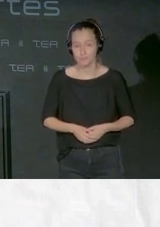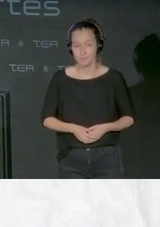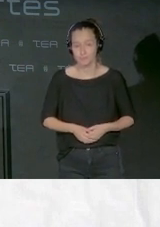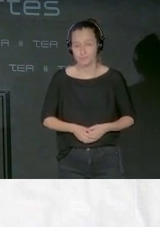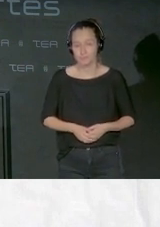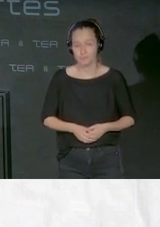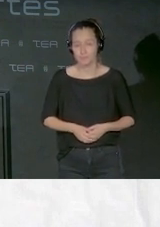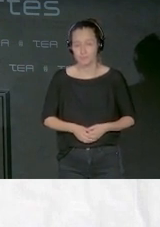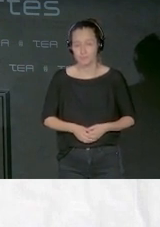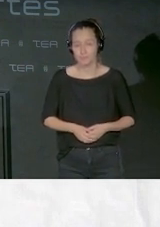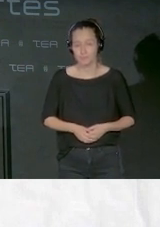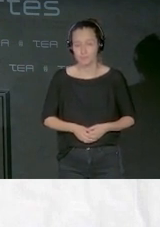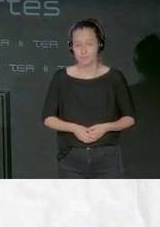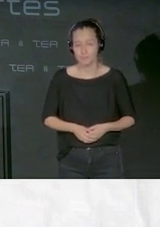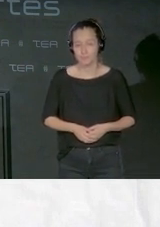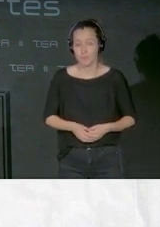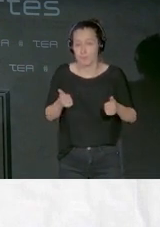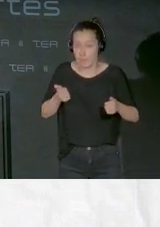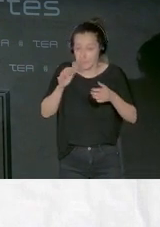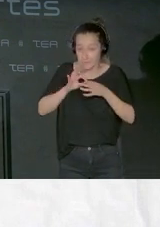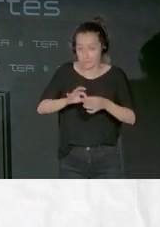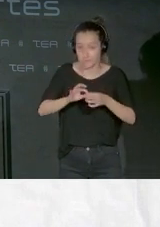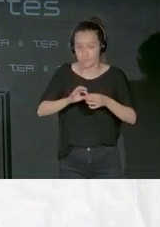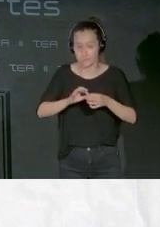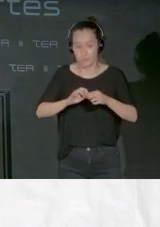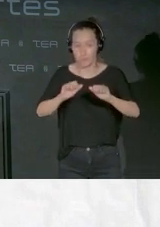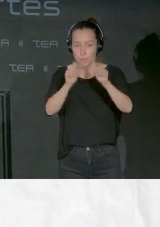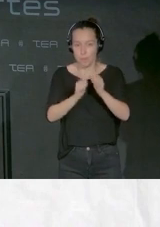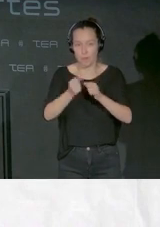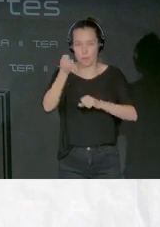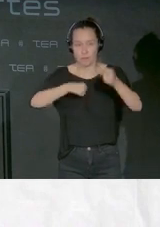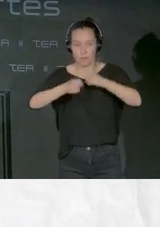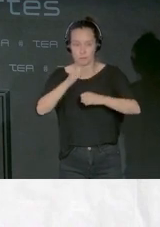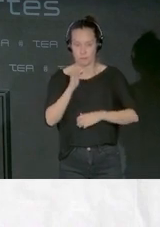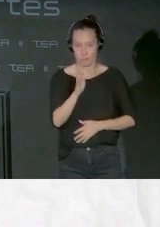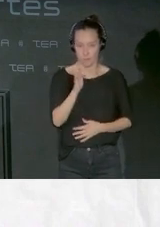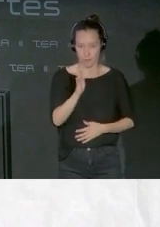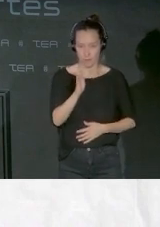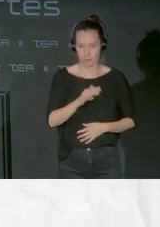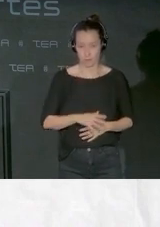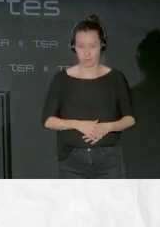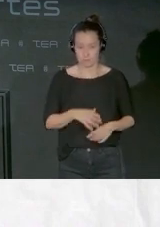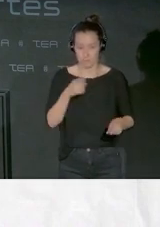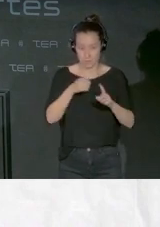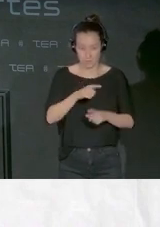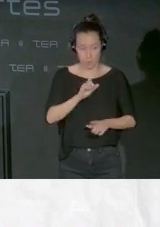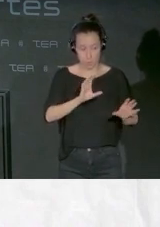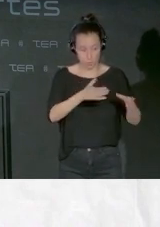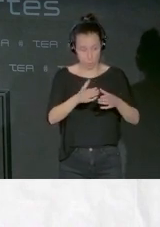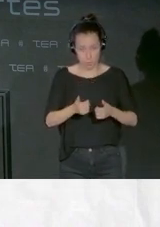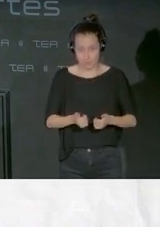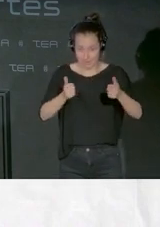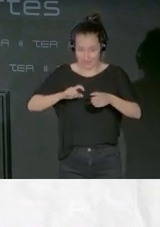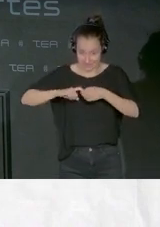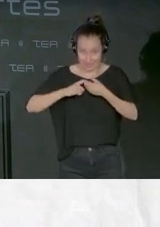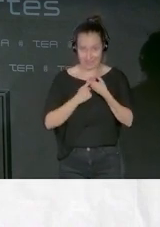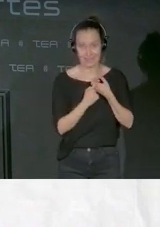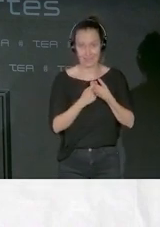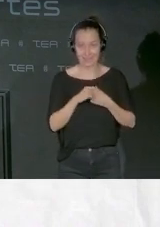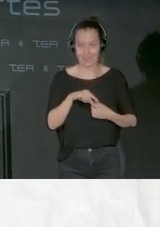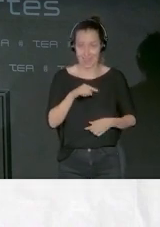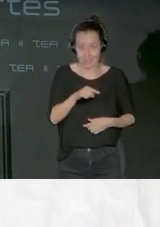promoting underrepresented groups, but again, perhaps more could be done. And then the last one, which is about making sure that